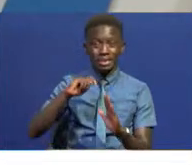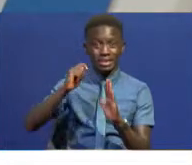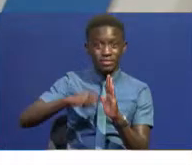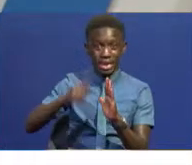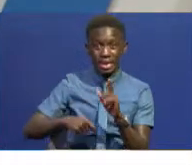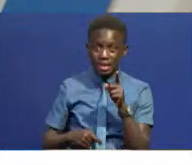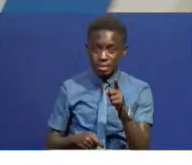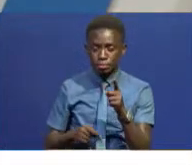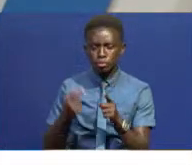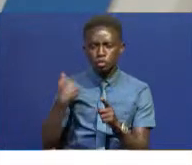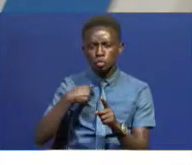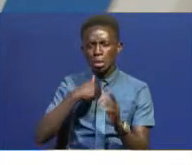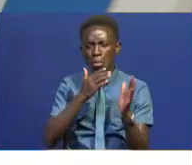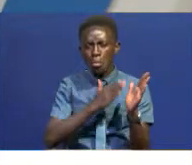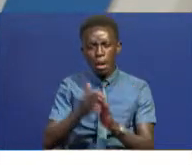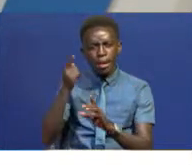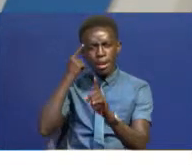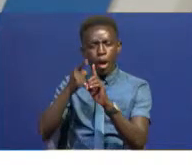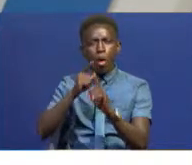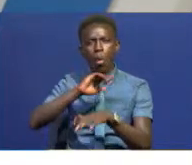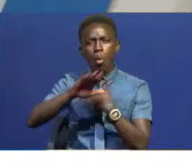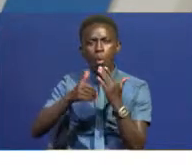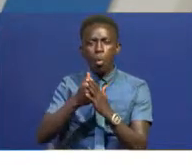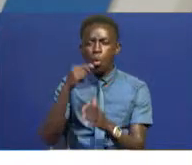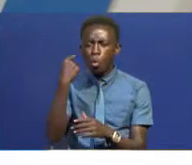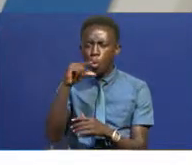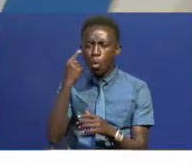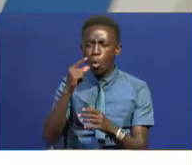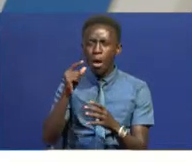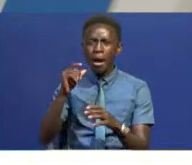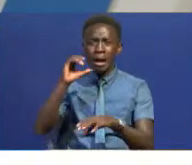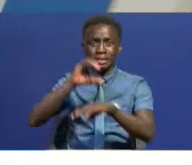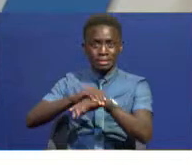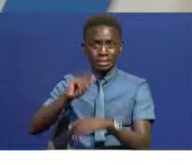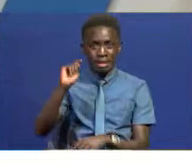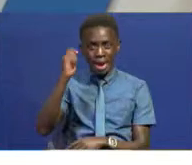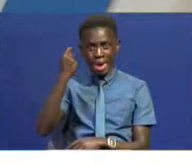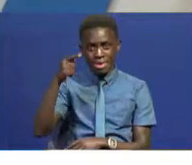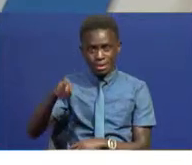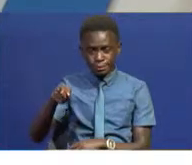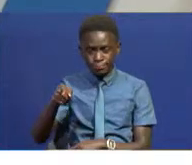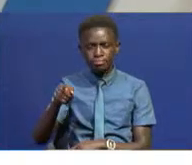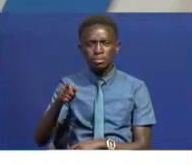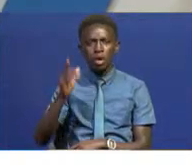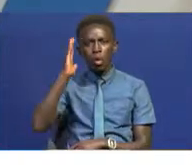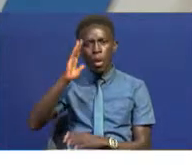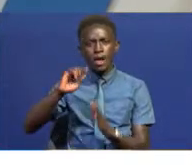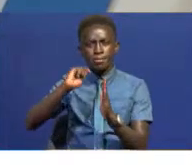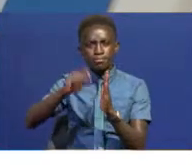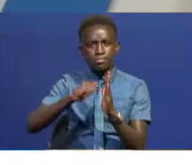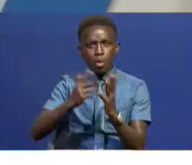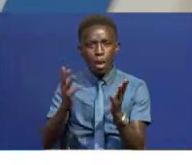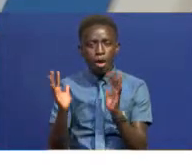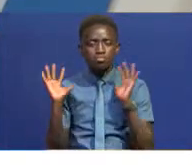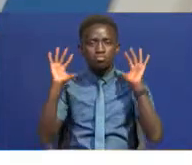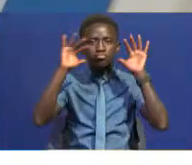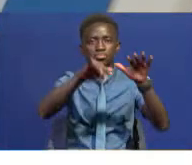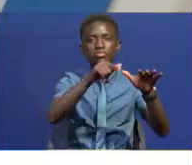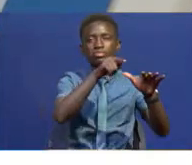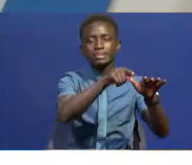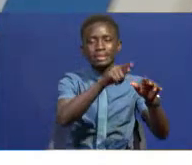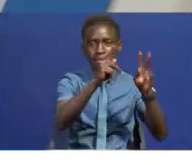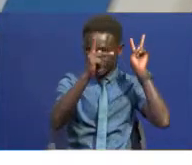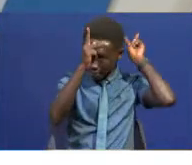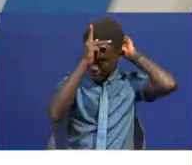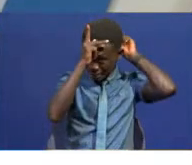is that all the gold that is produced in Kenya shall be refined in that gold